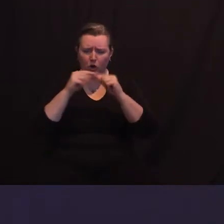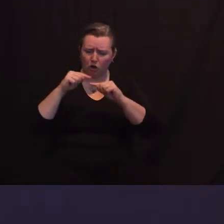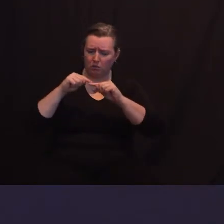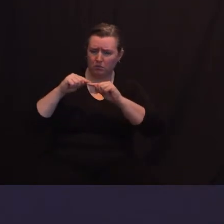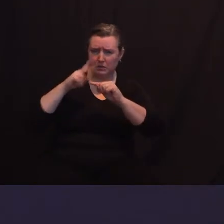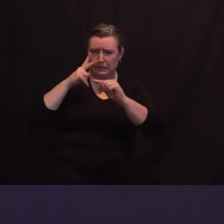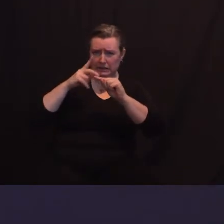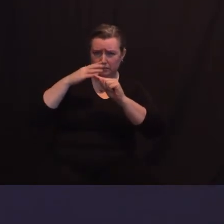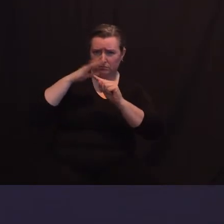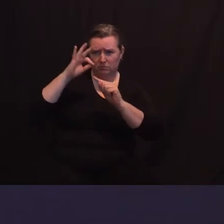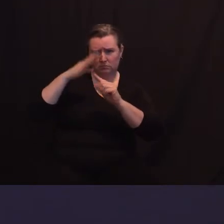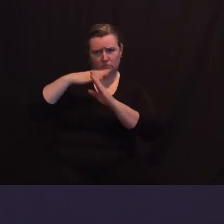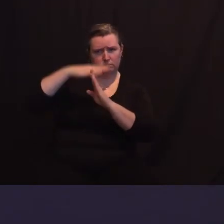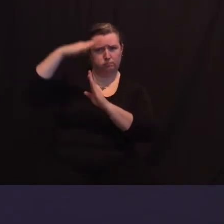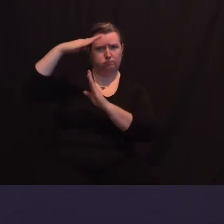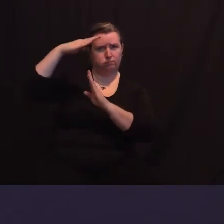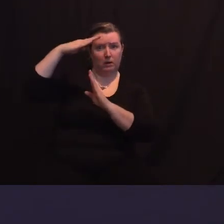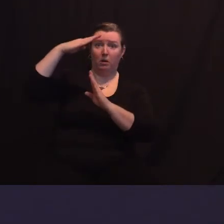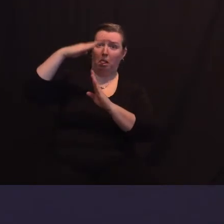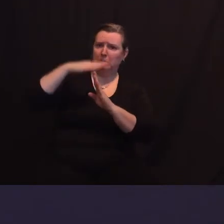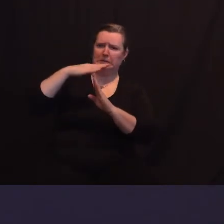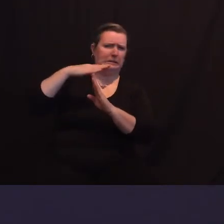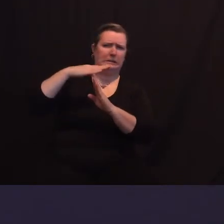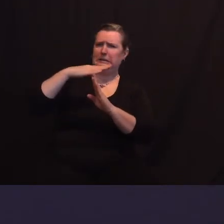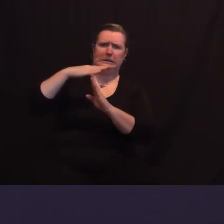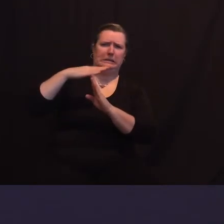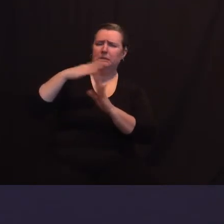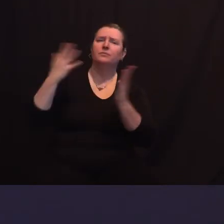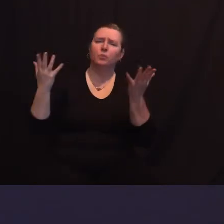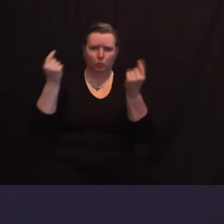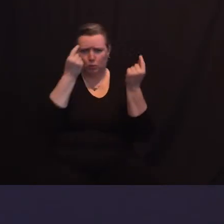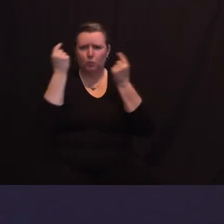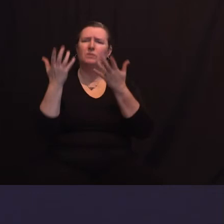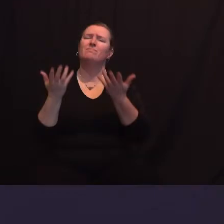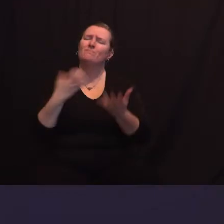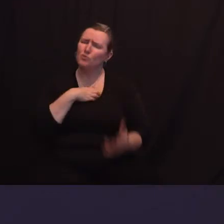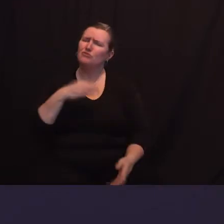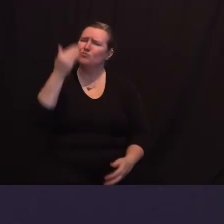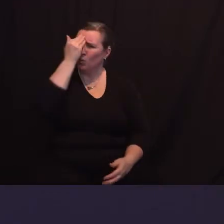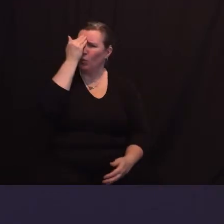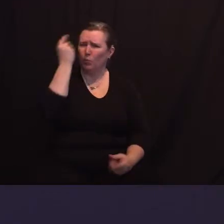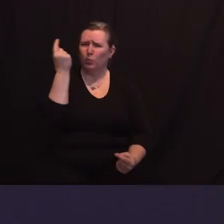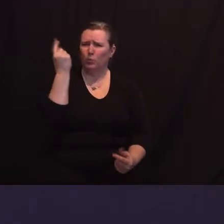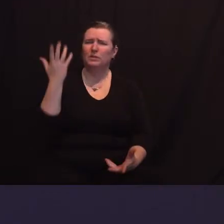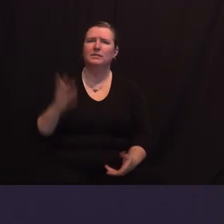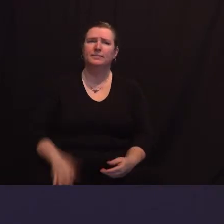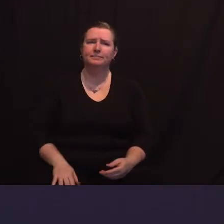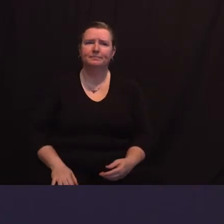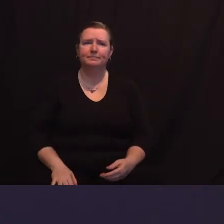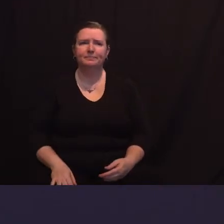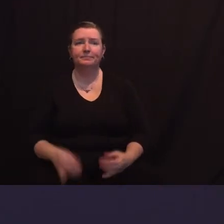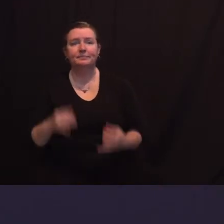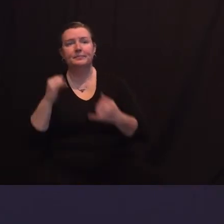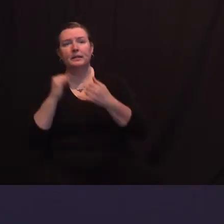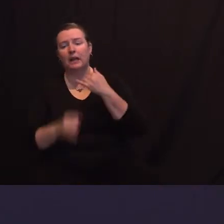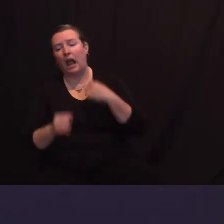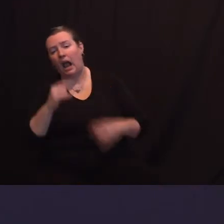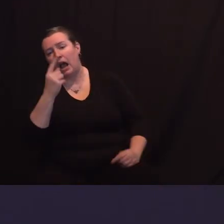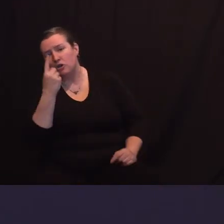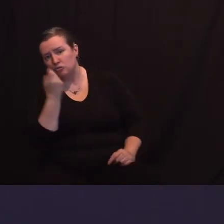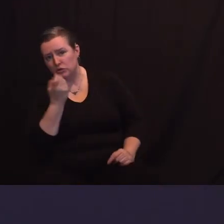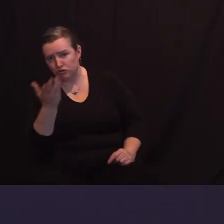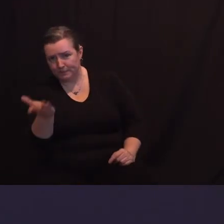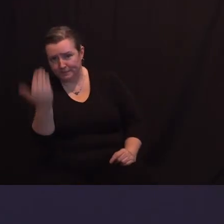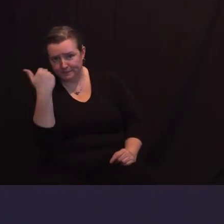for their family member who's lost. So thank you. Nikita, good afternoon. We'll close it out with you. Good afternoon, Governor. We're